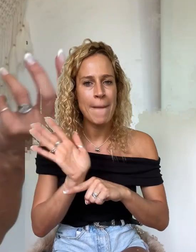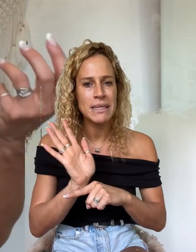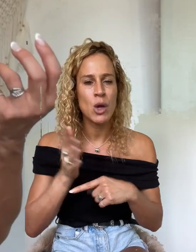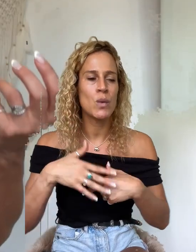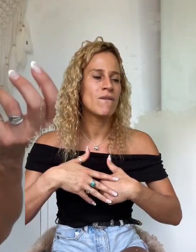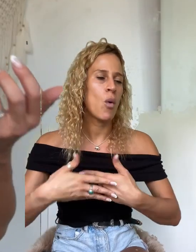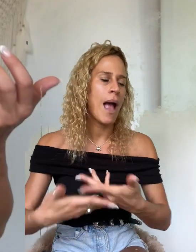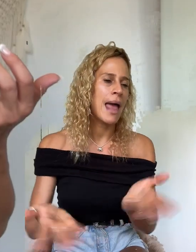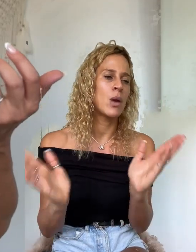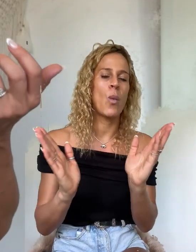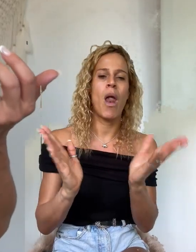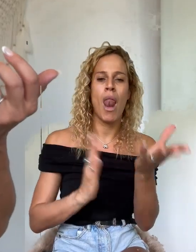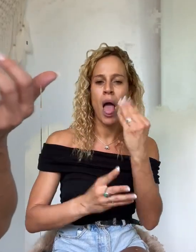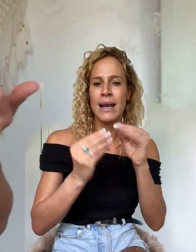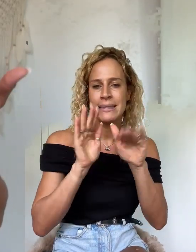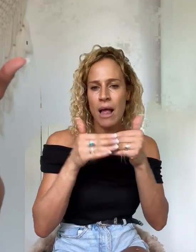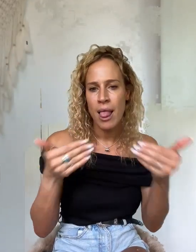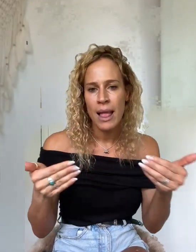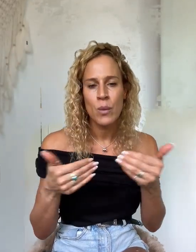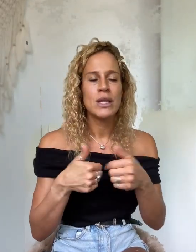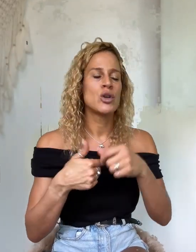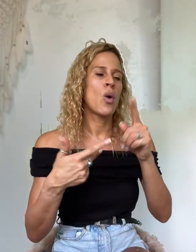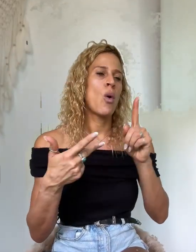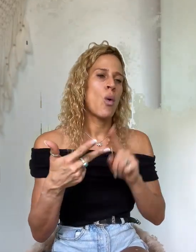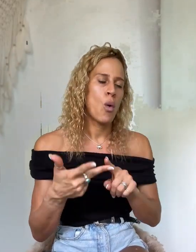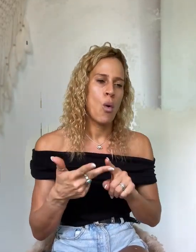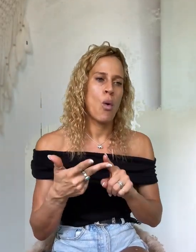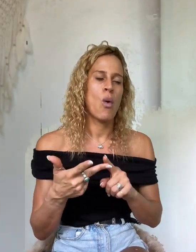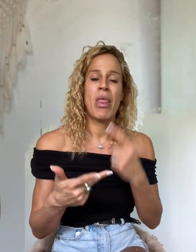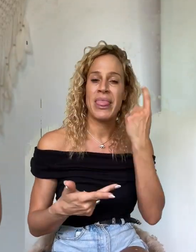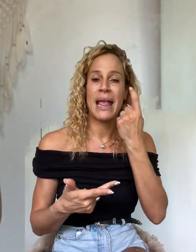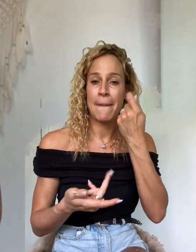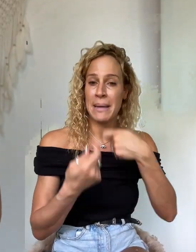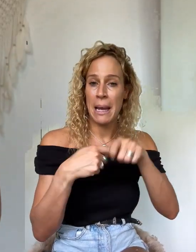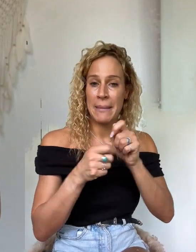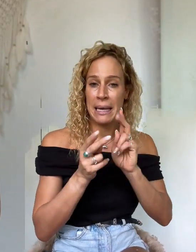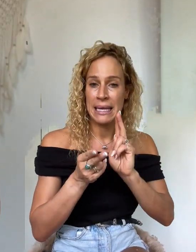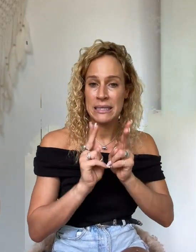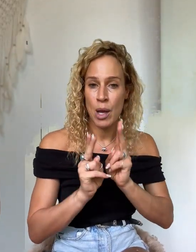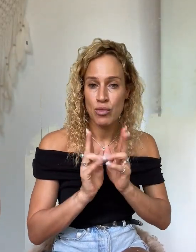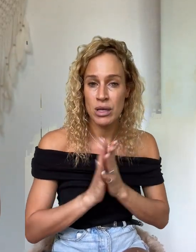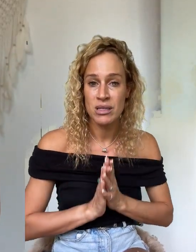little solo episodes for anybody learning sign language or